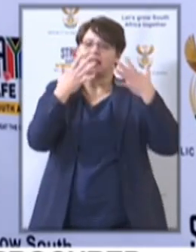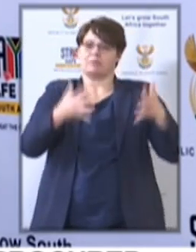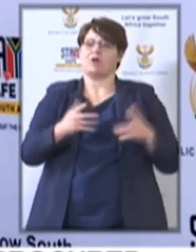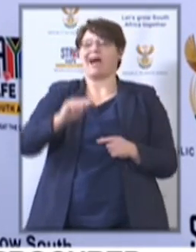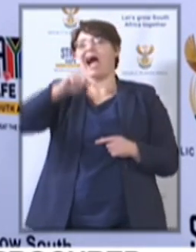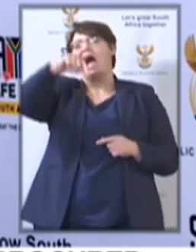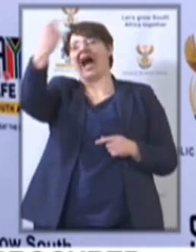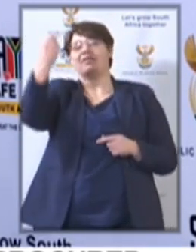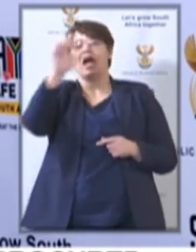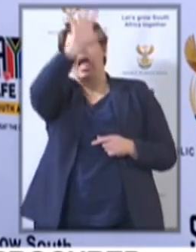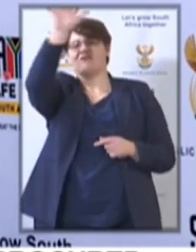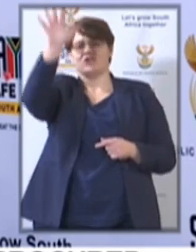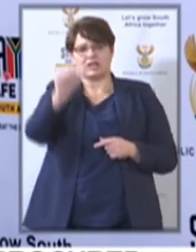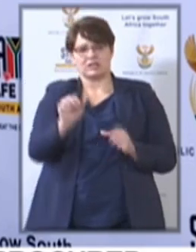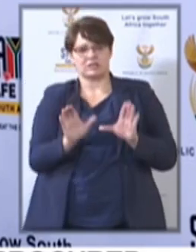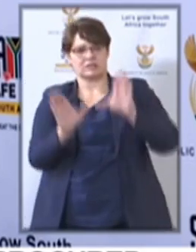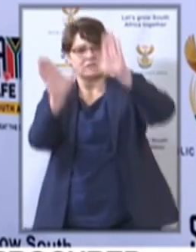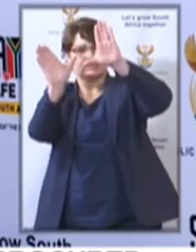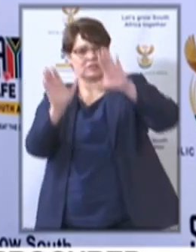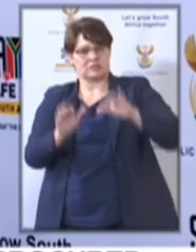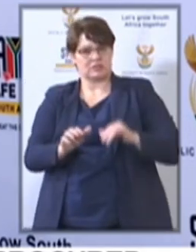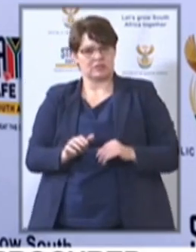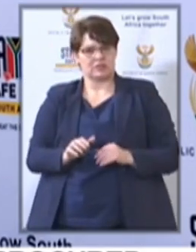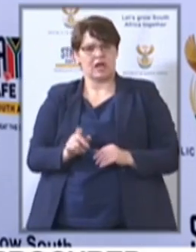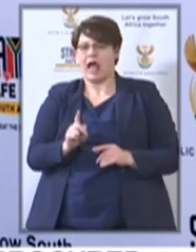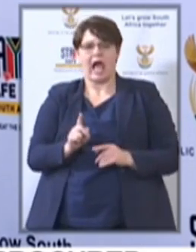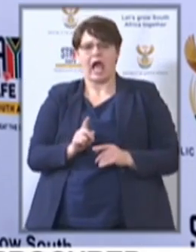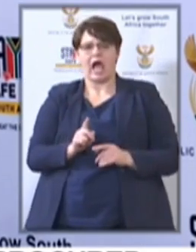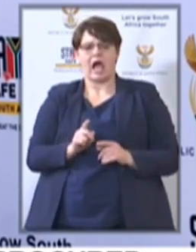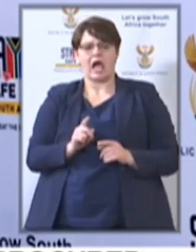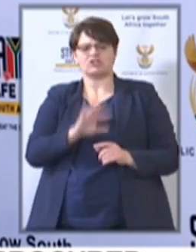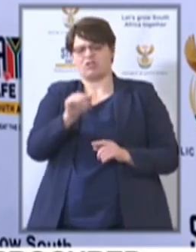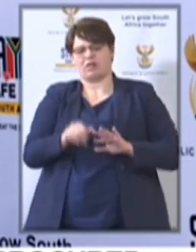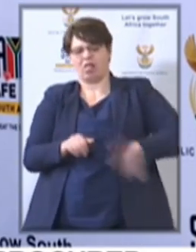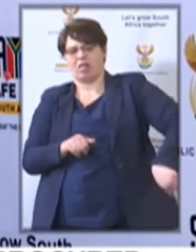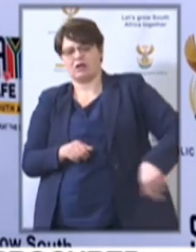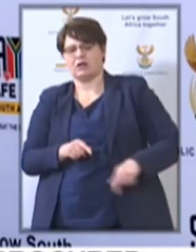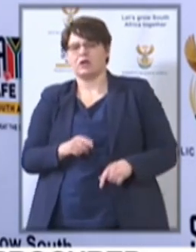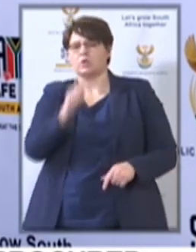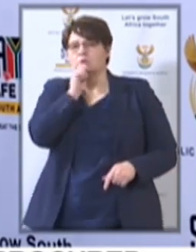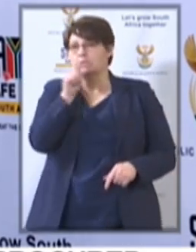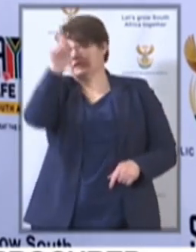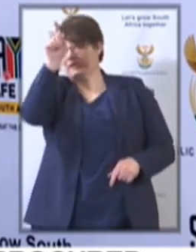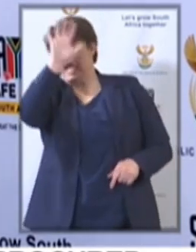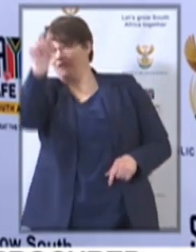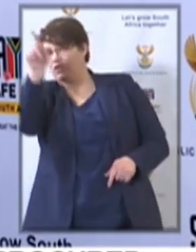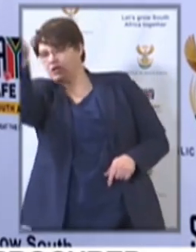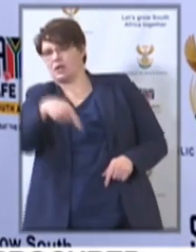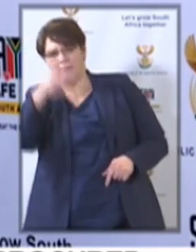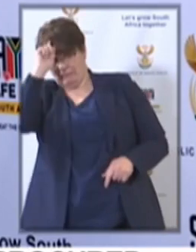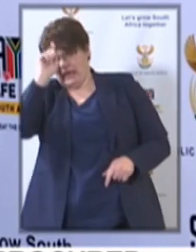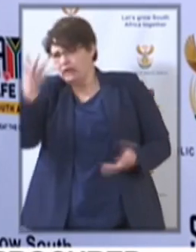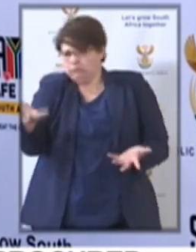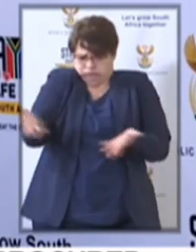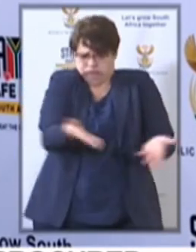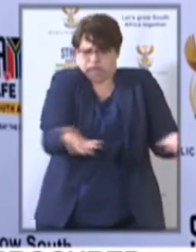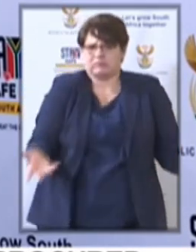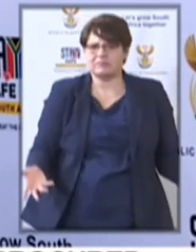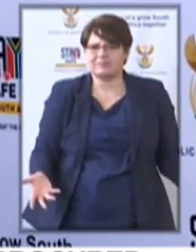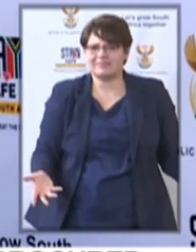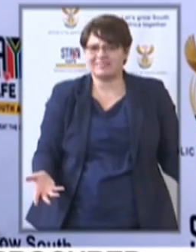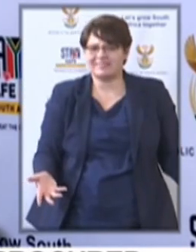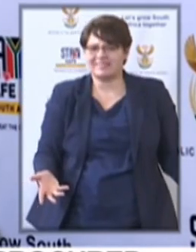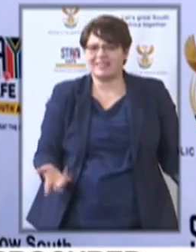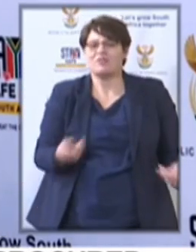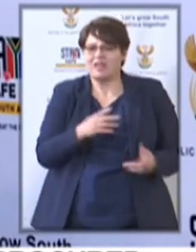from the rest of the African continent as a substitute or as a means to prevent the